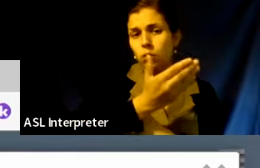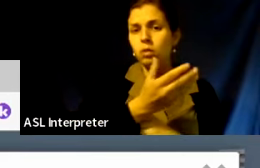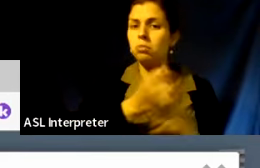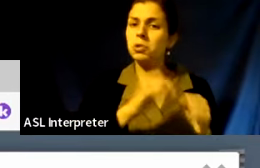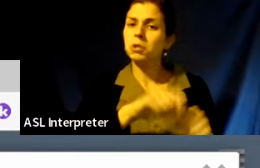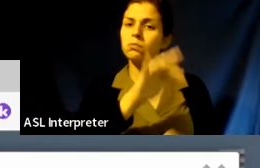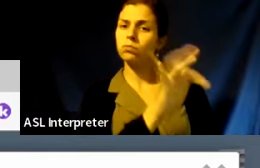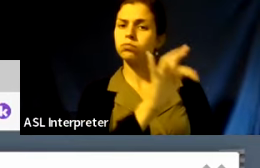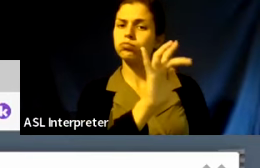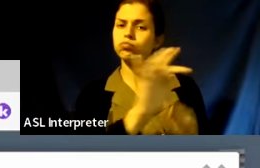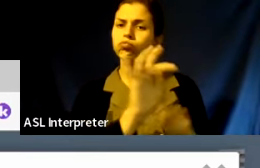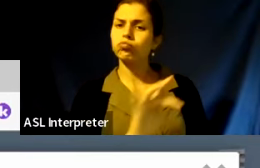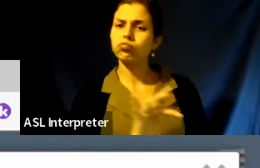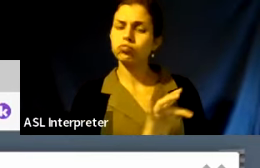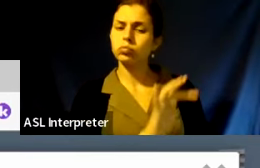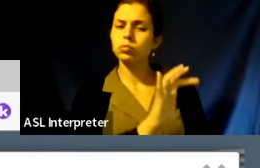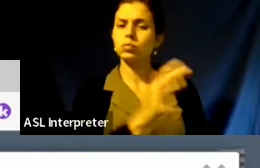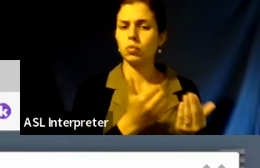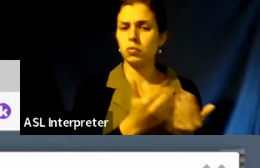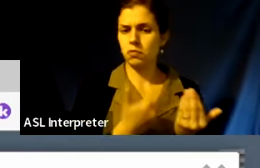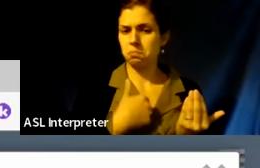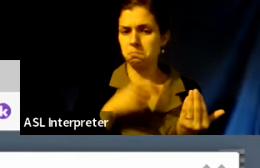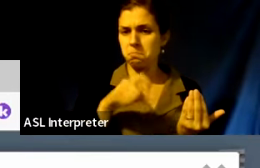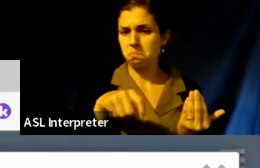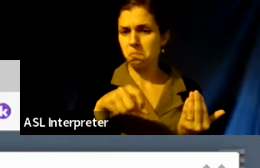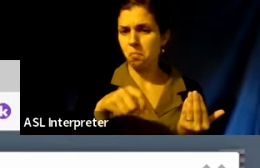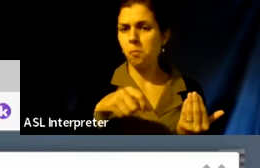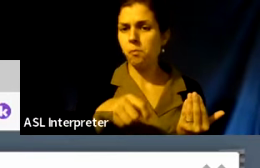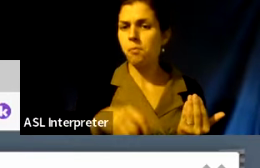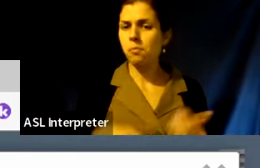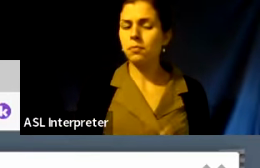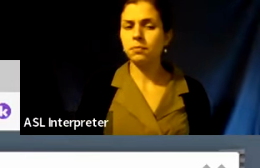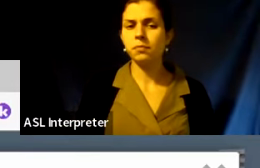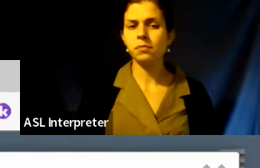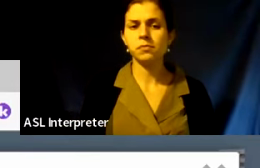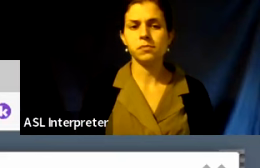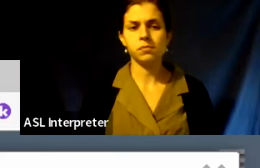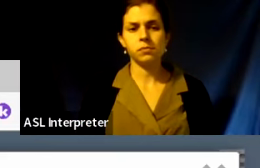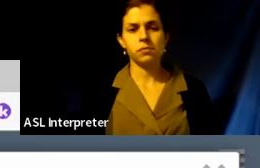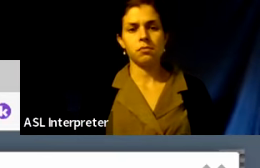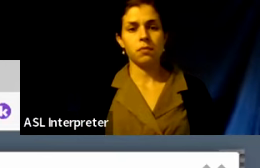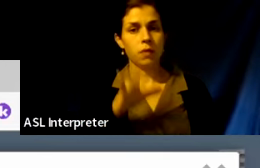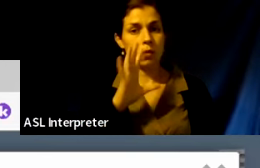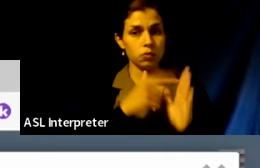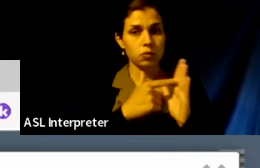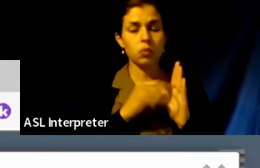an opportunity to put in a time frame that the student is out.